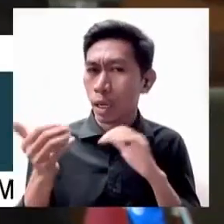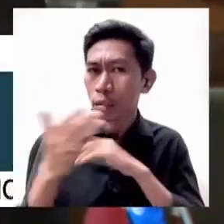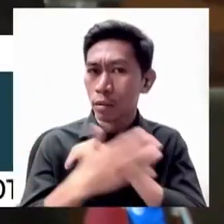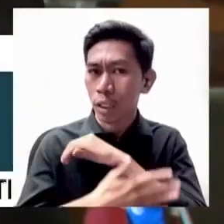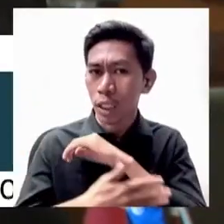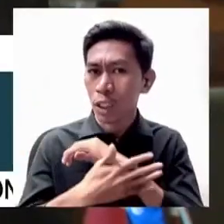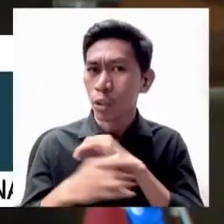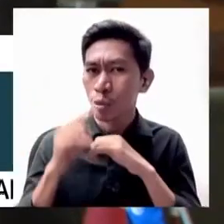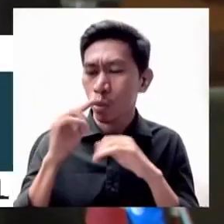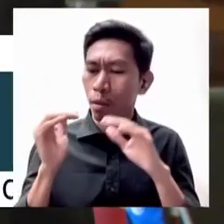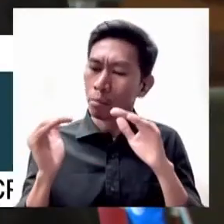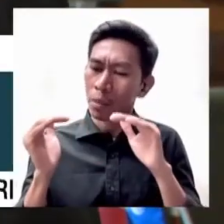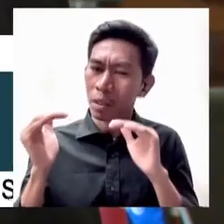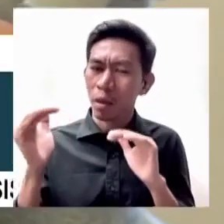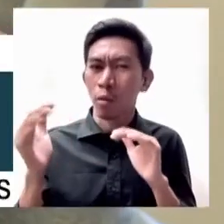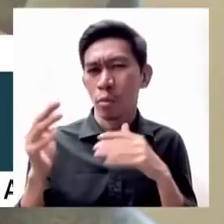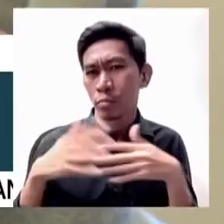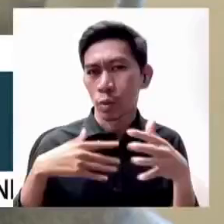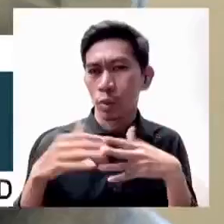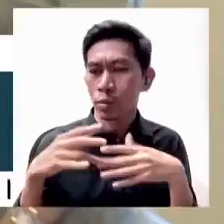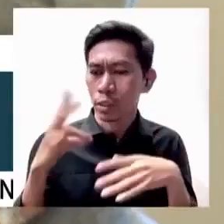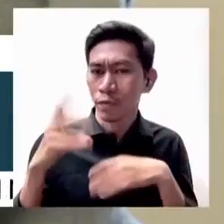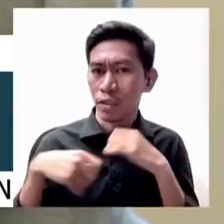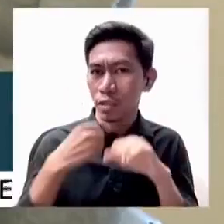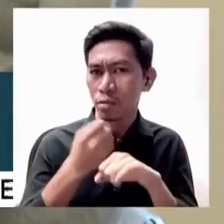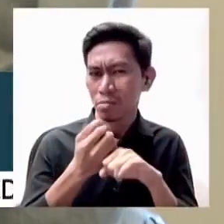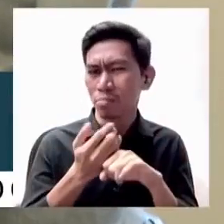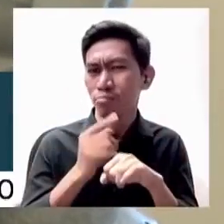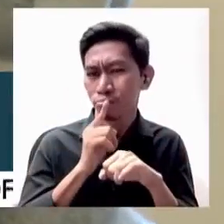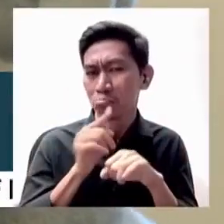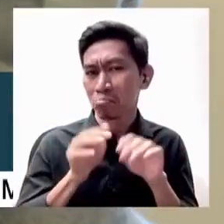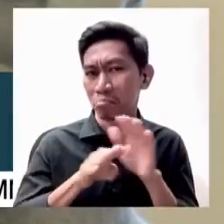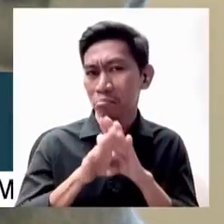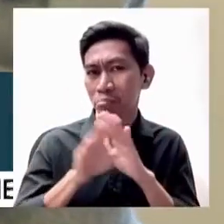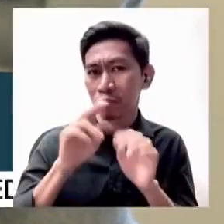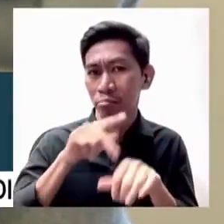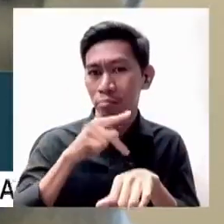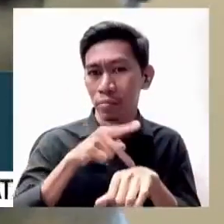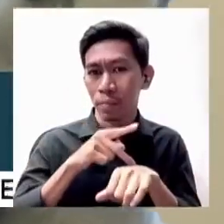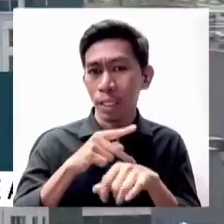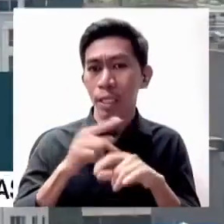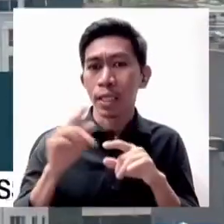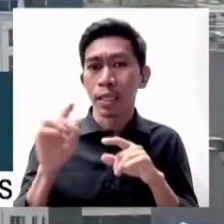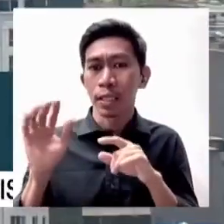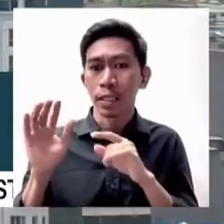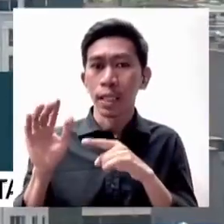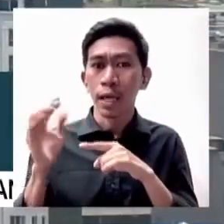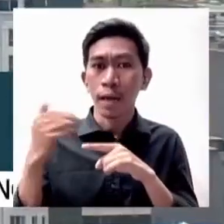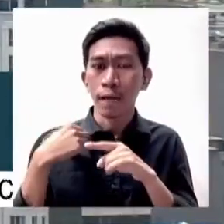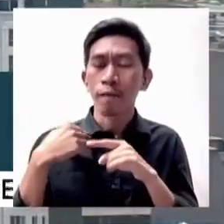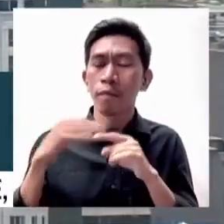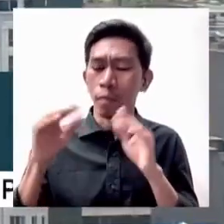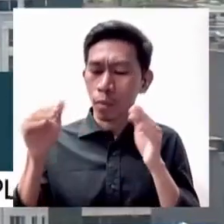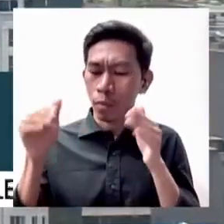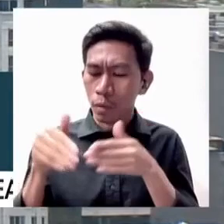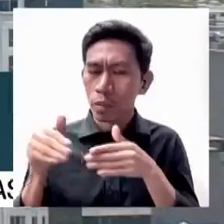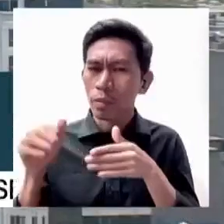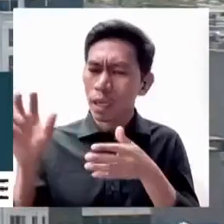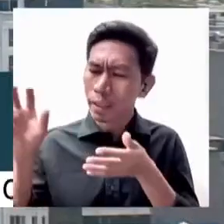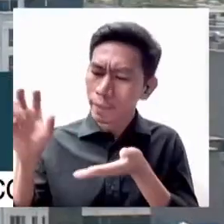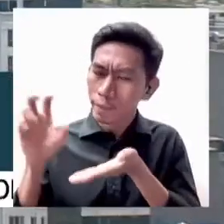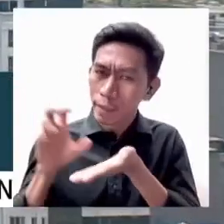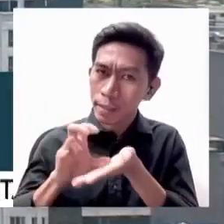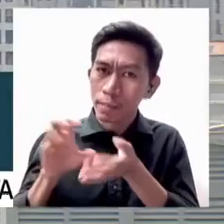last 7 years. Van Duren also put a premium on the kind of investments that will not only increase the